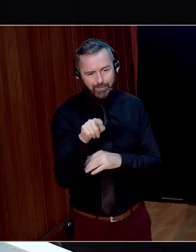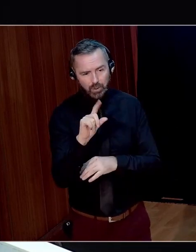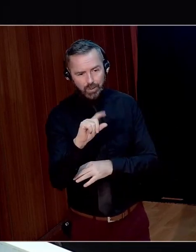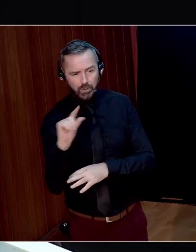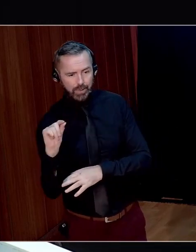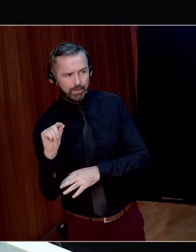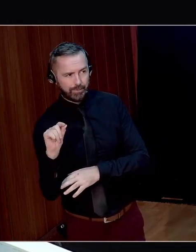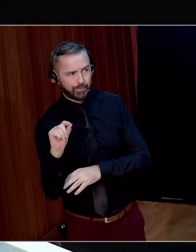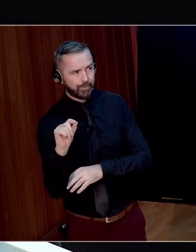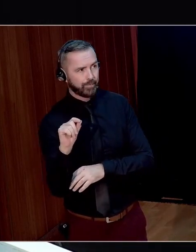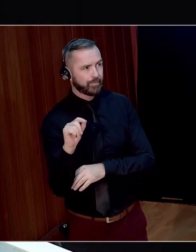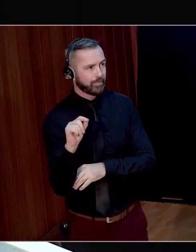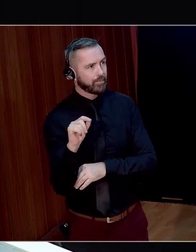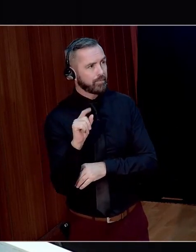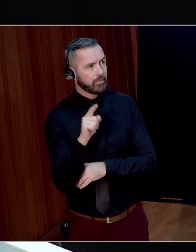1990 to 2020, which is